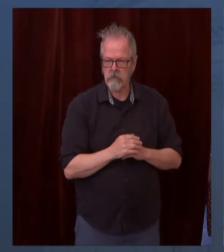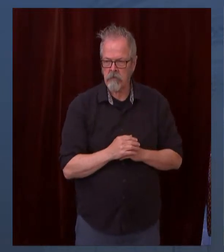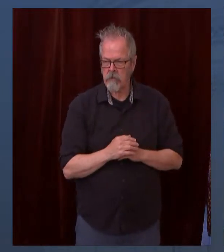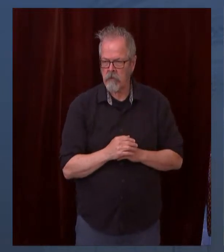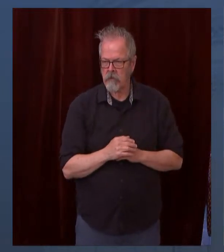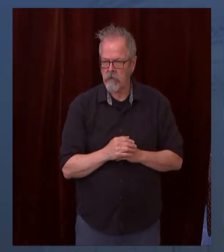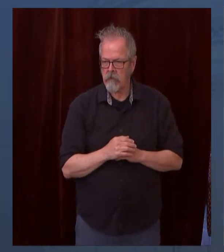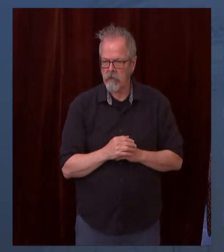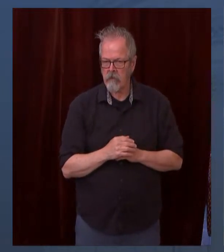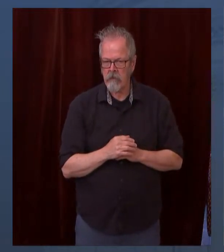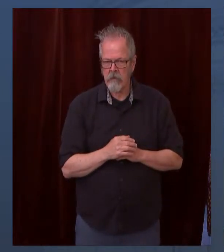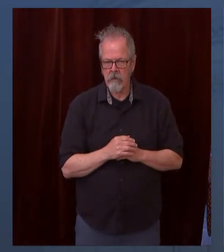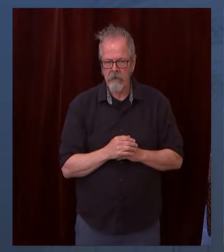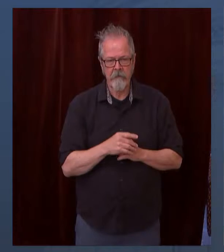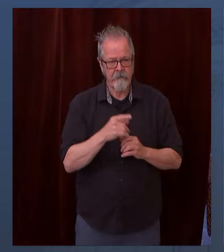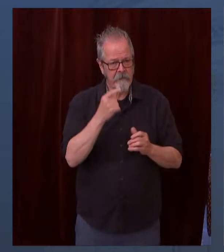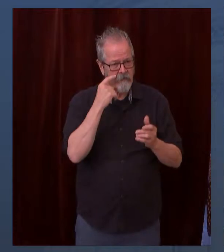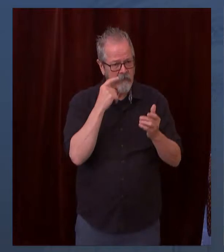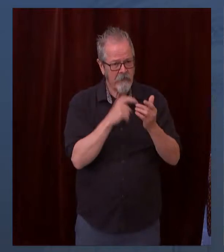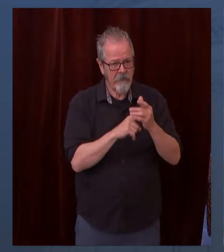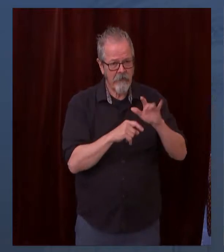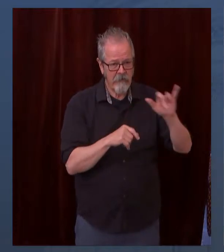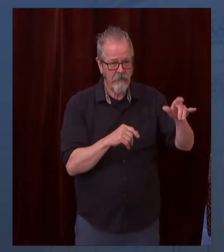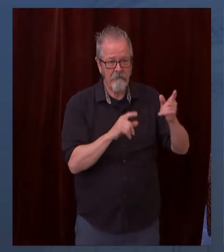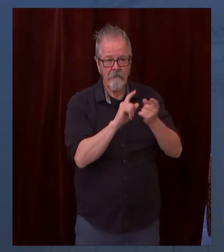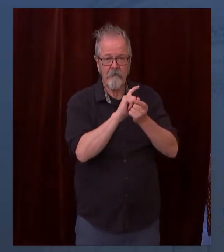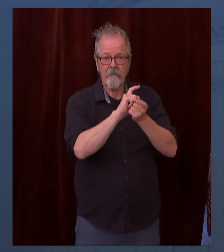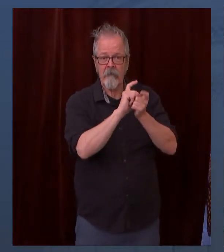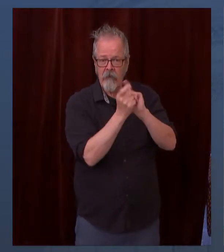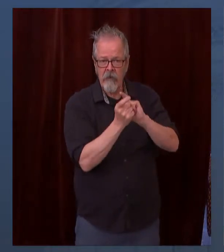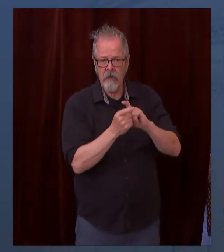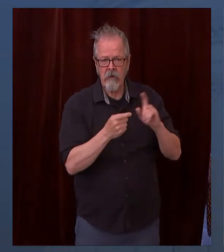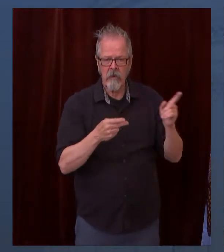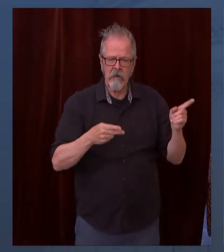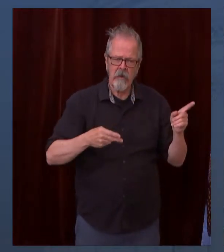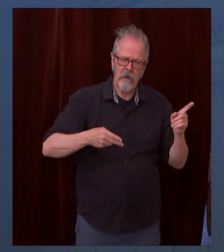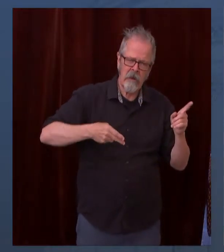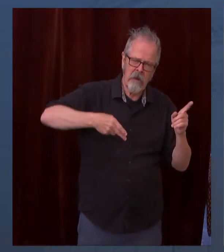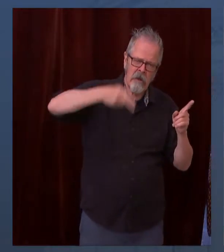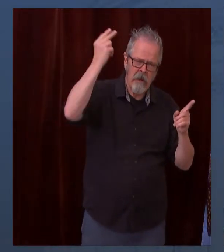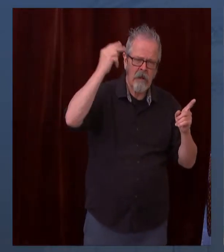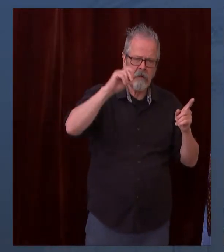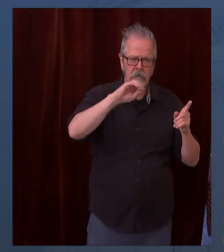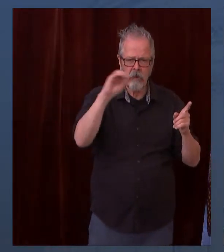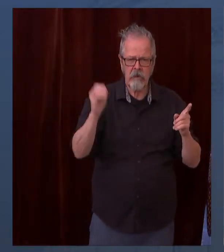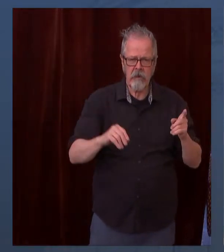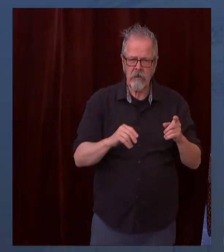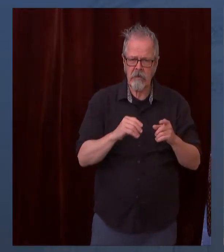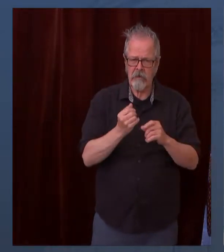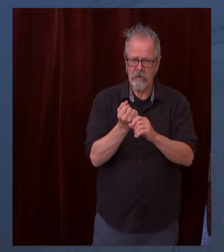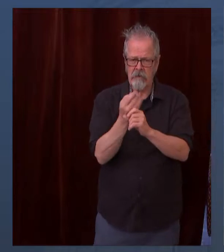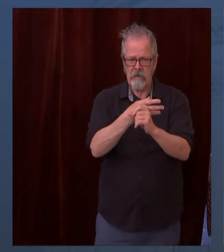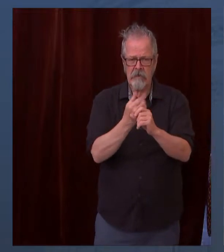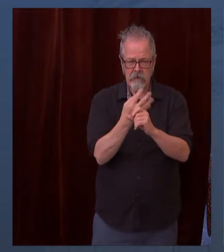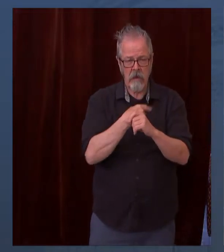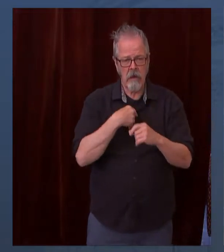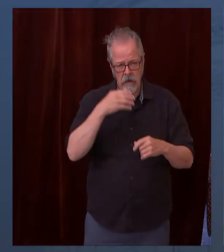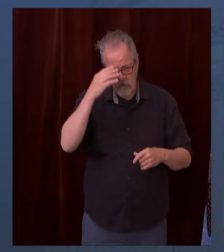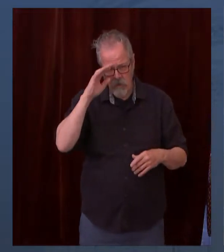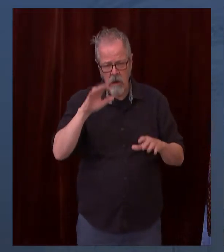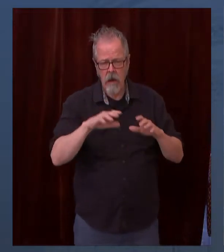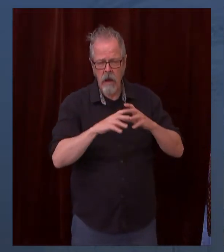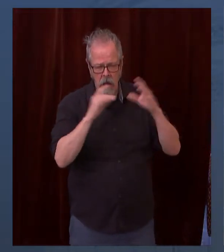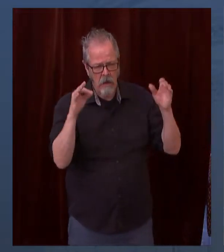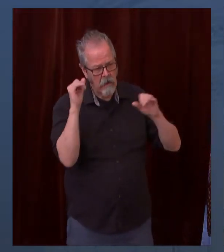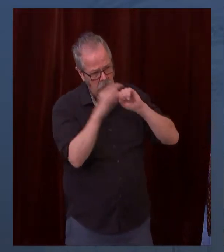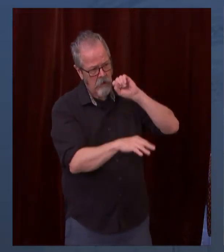dominant variant and increasing quite rapidly. I'm going to watch it one more time because I know this is a lot of information for folks to get.